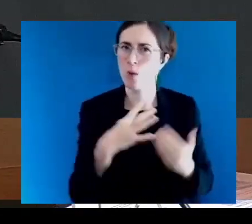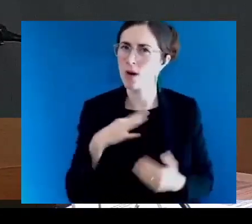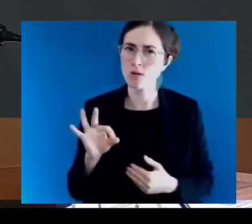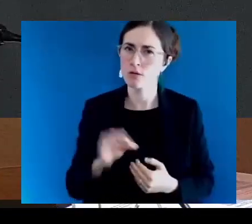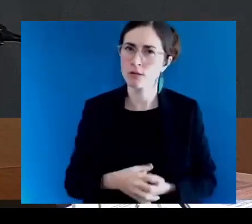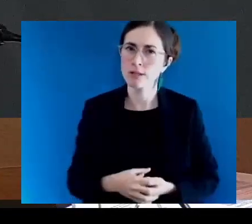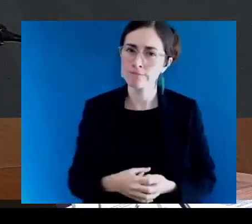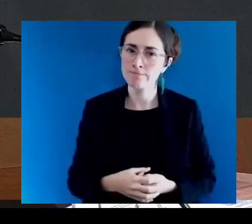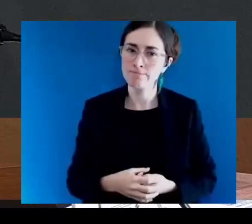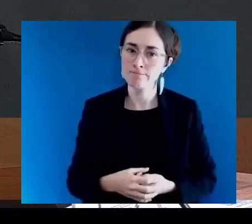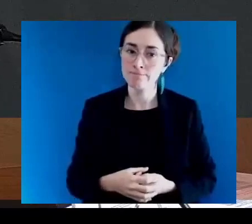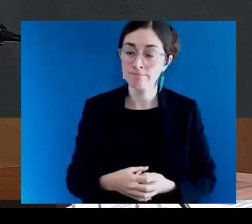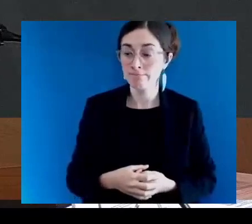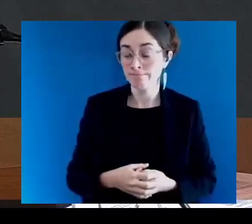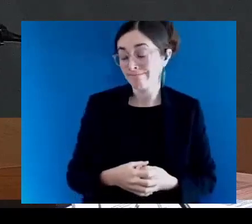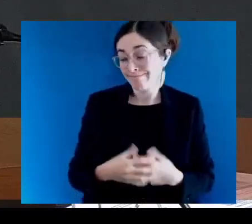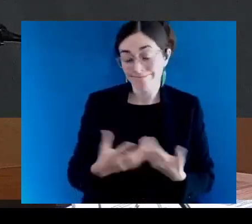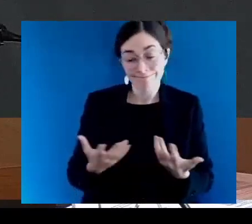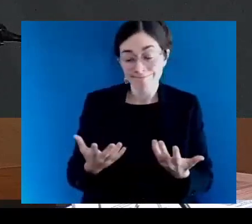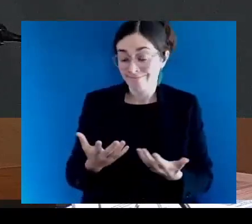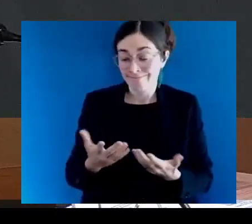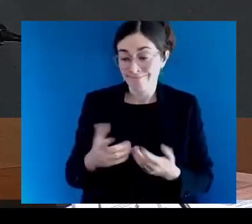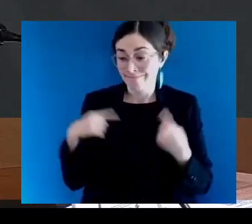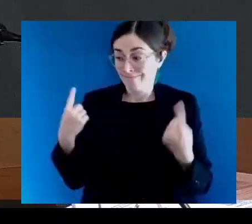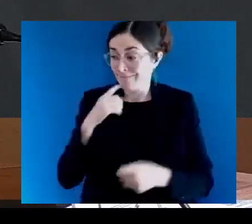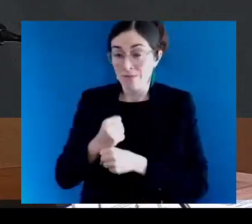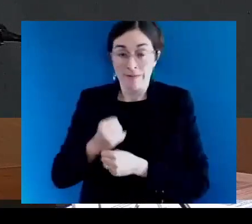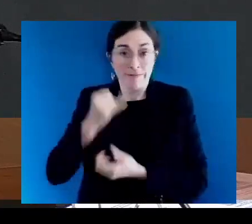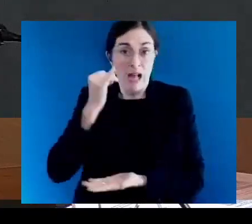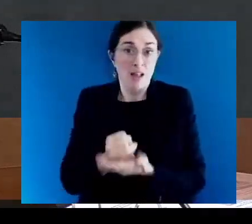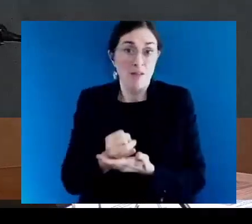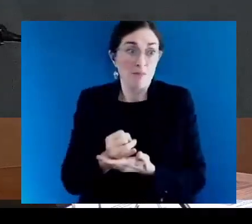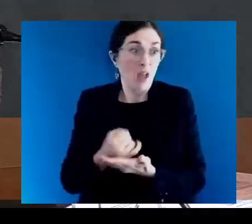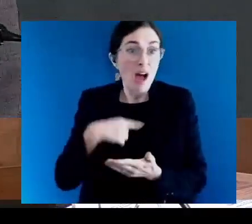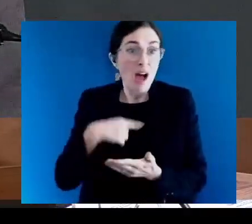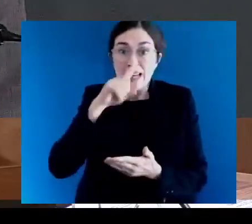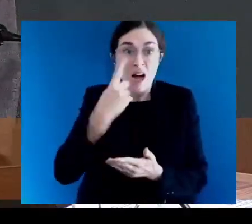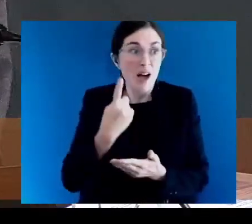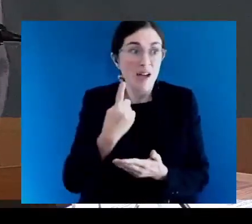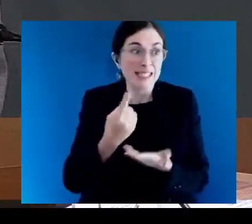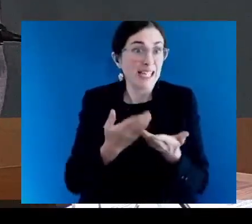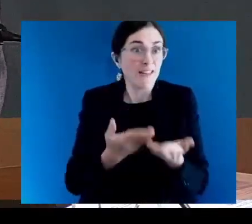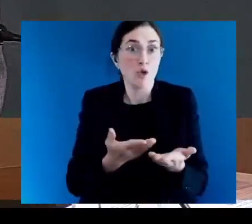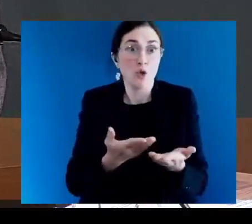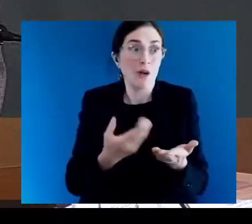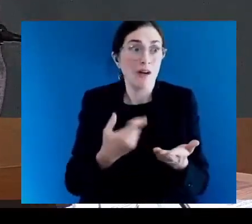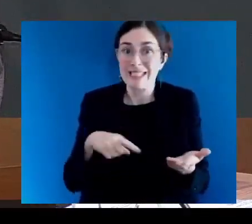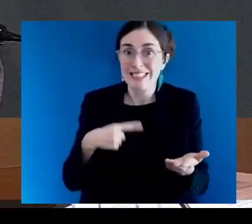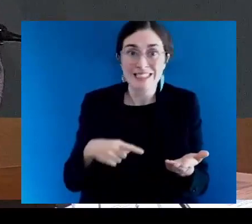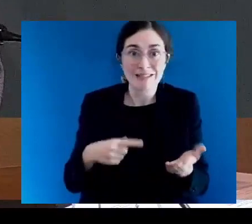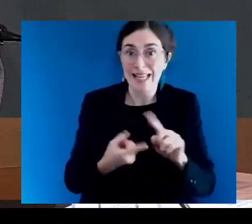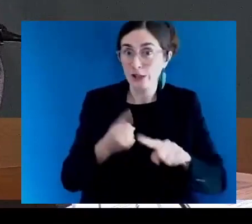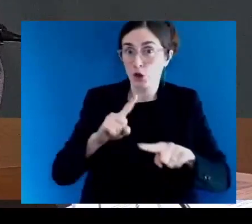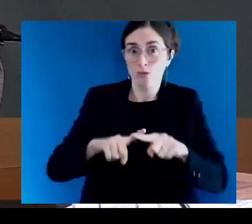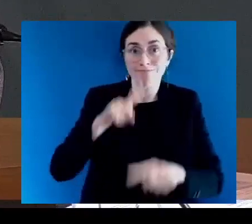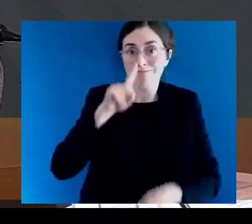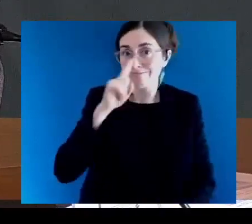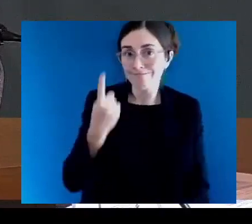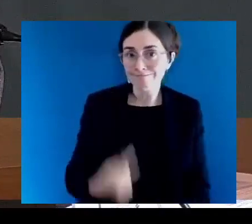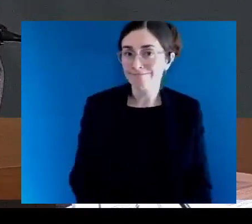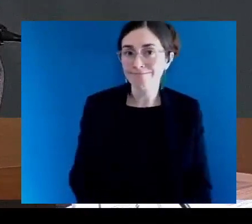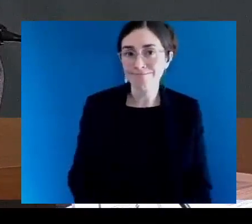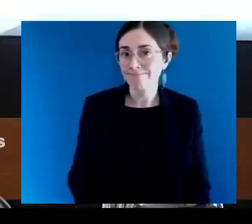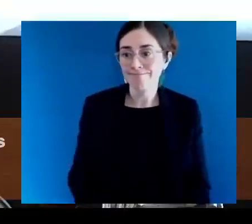That is our failing, and I'm not even making an excuse for it. But I will say that my aim